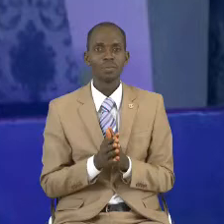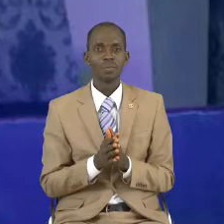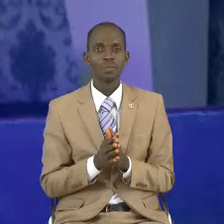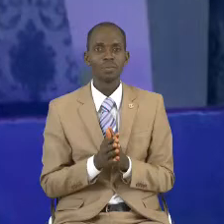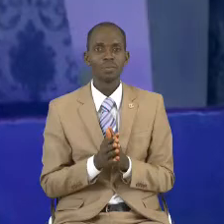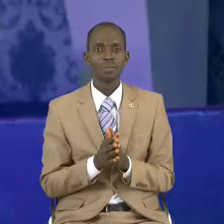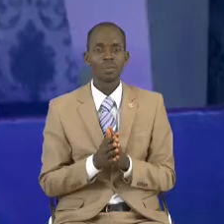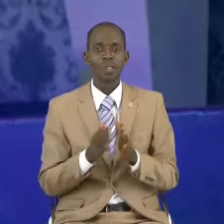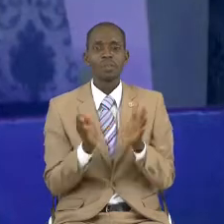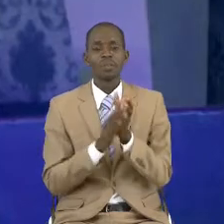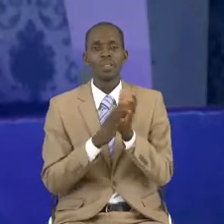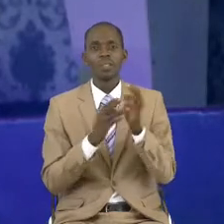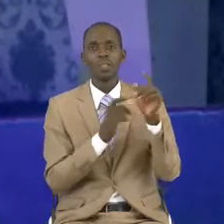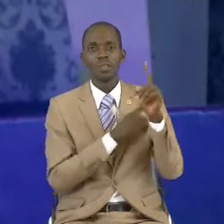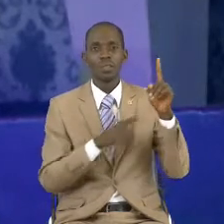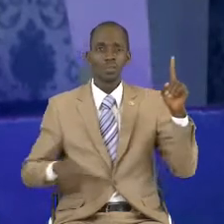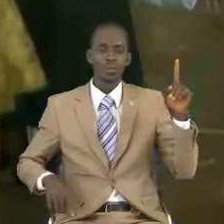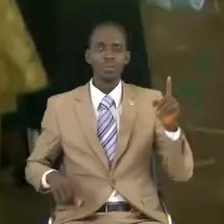the lord